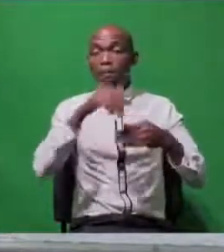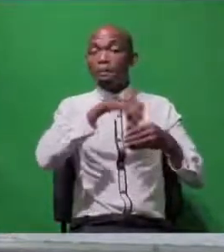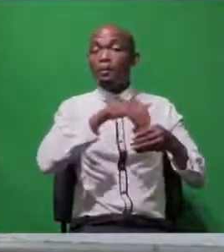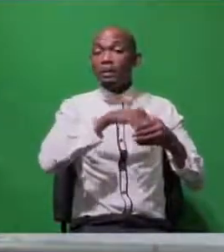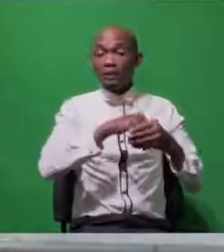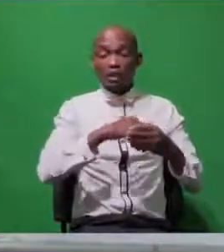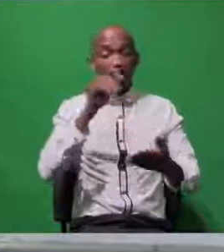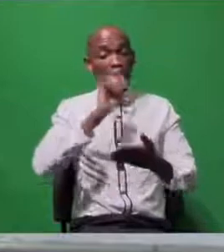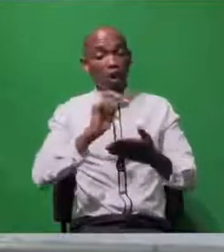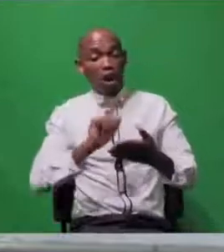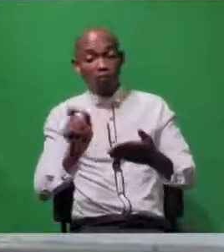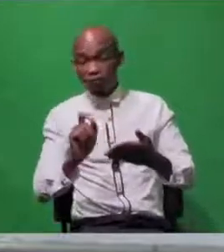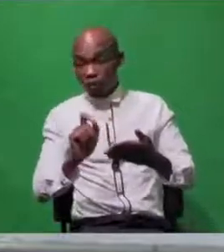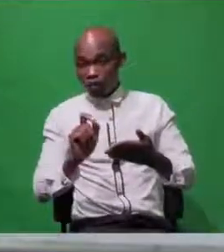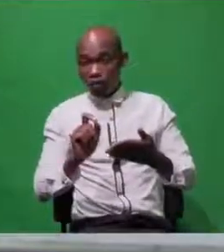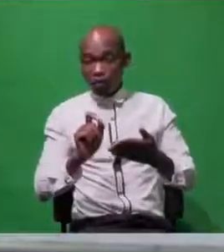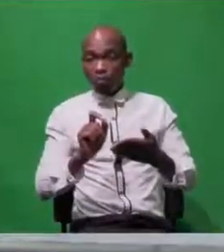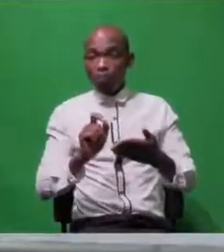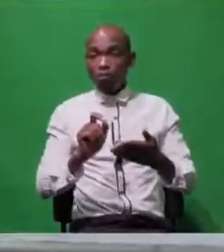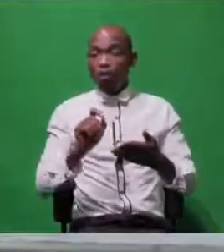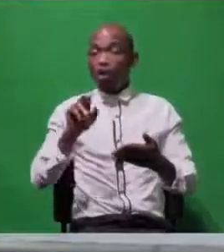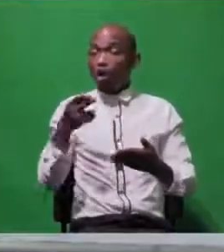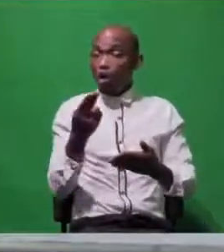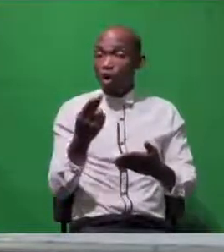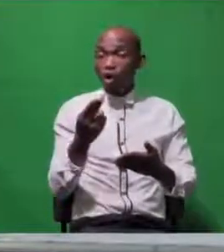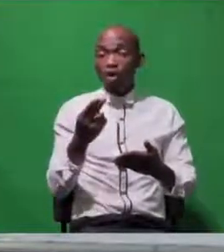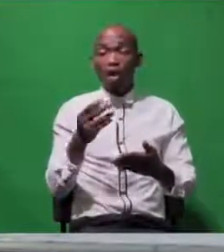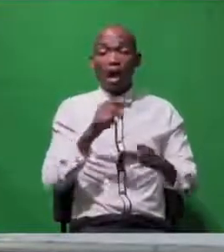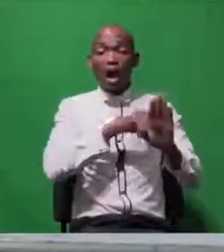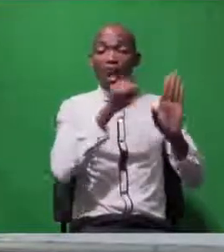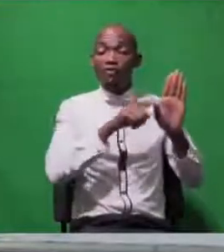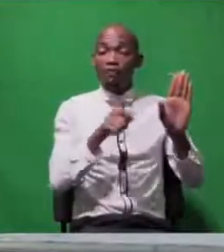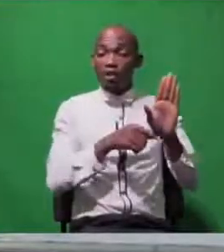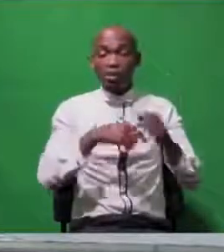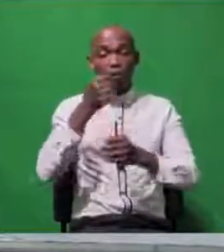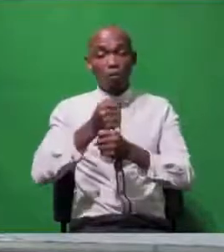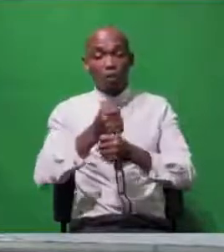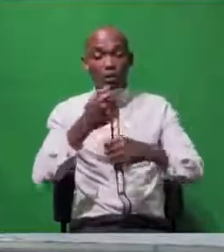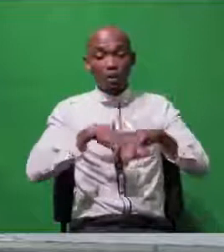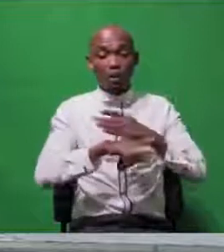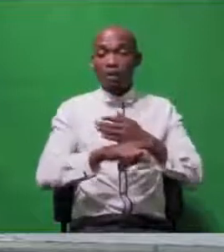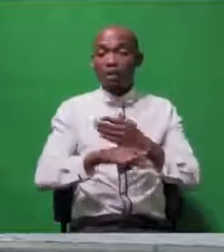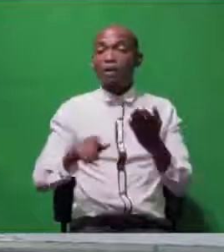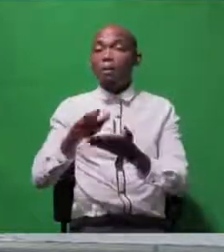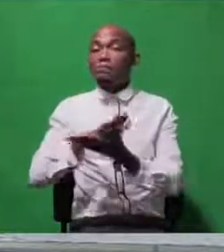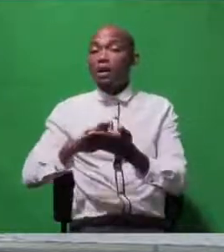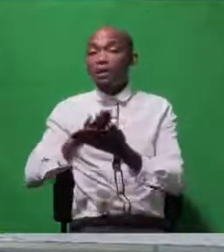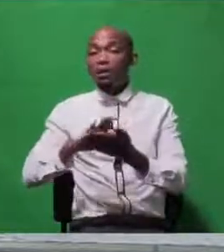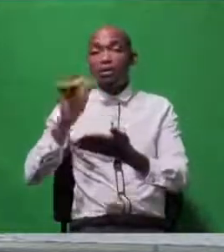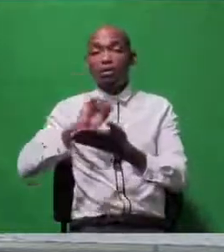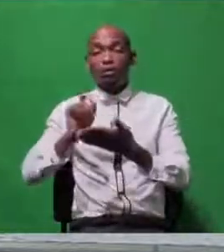office attendants. Also, there were Africans who worked as primary school teachers. All